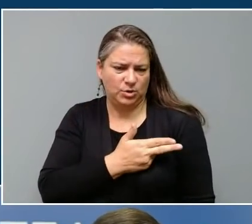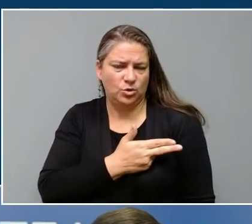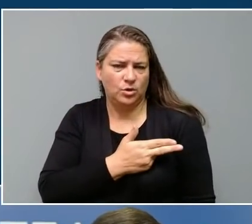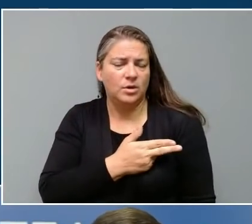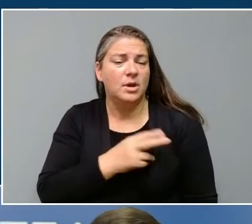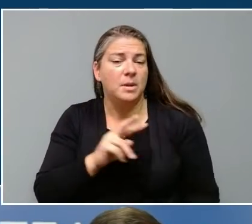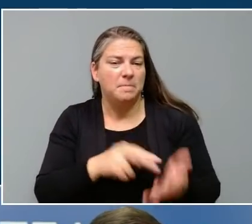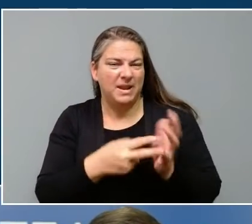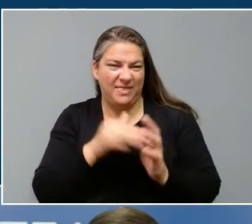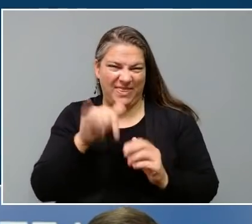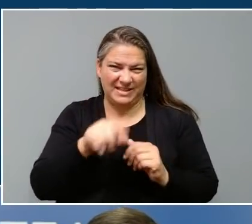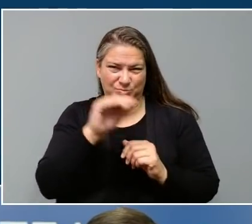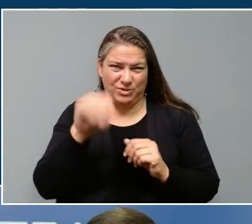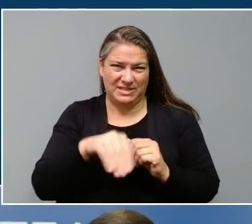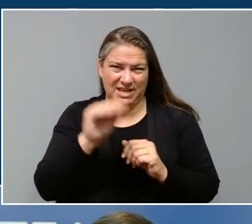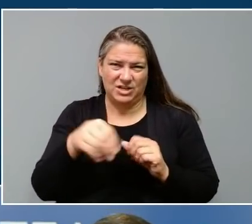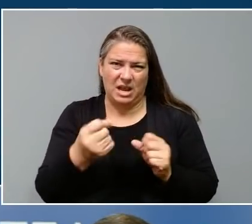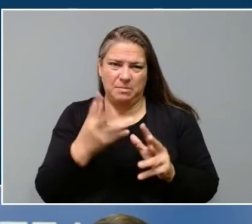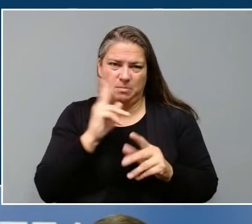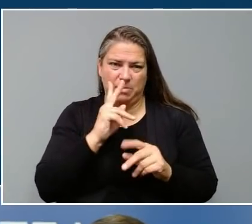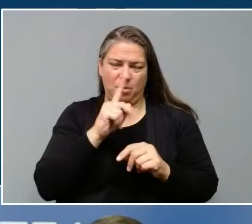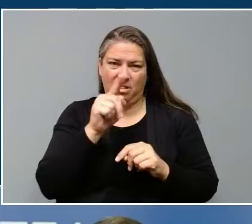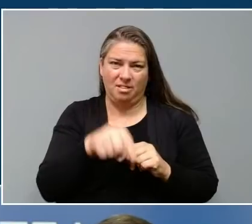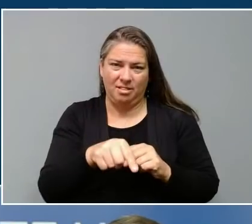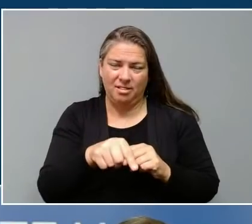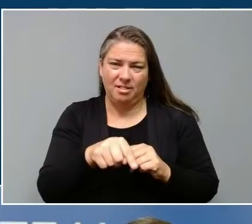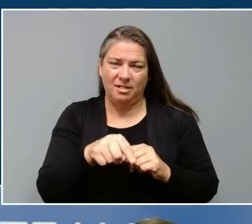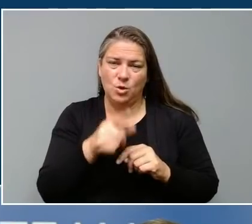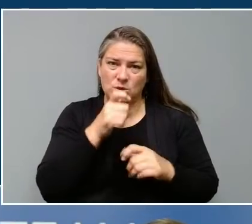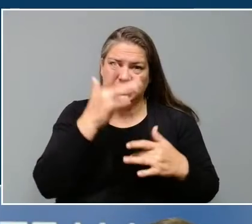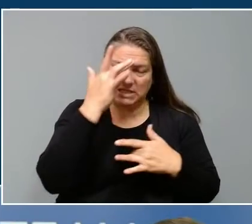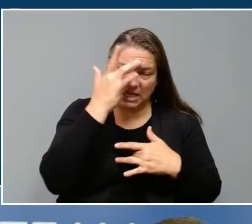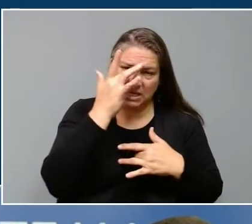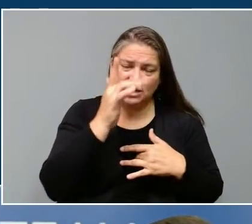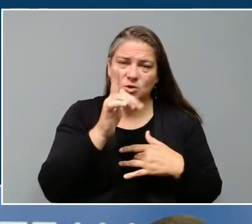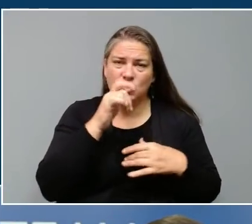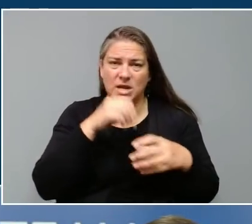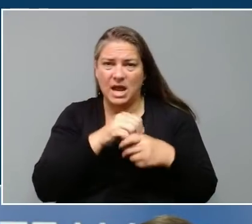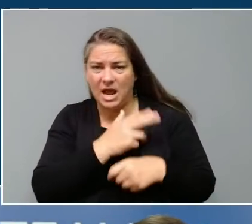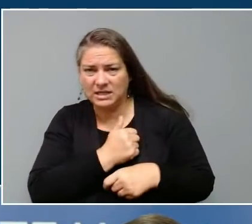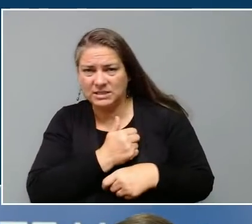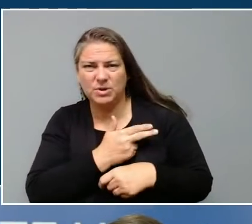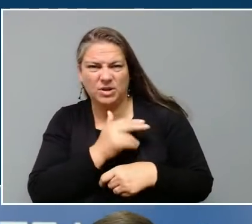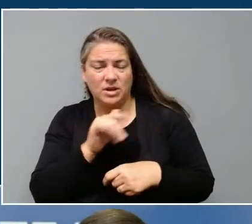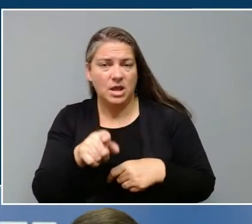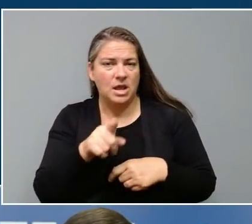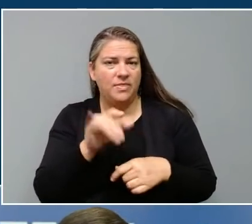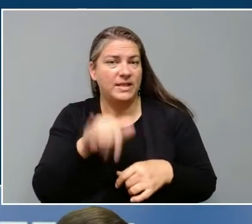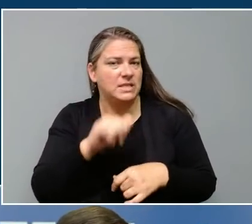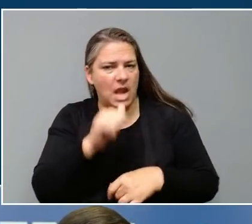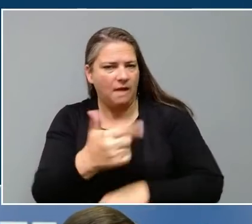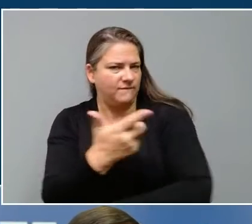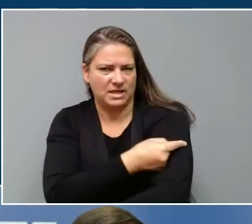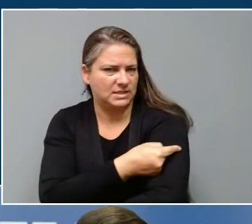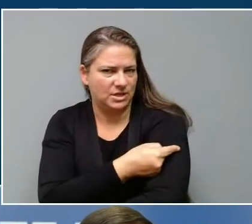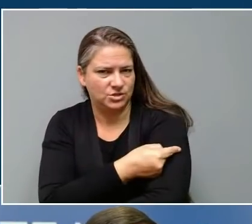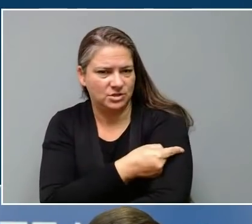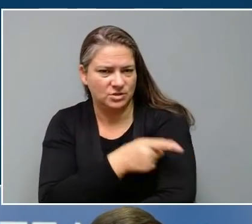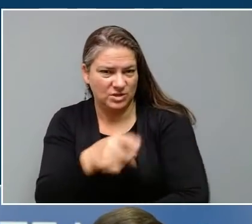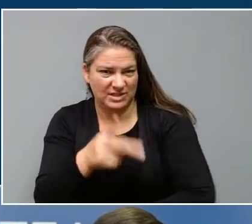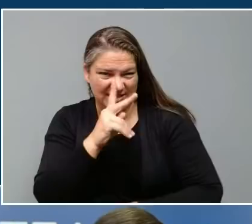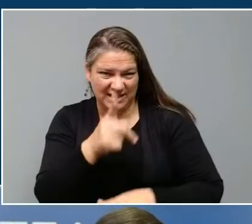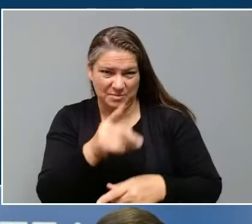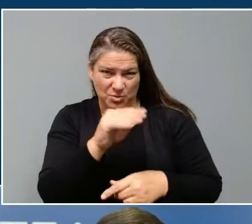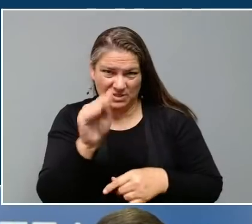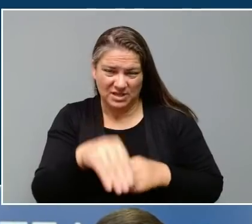the number one thing we can do to stop this virus and this variant is get vaccinated. And it offers